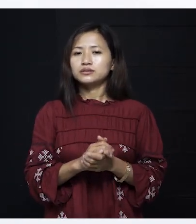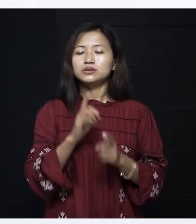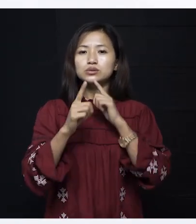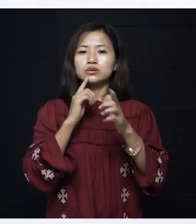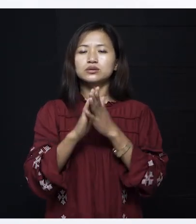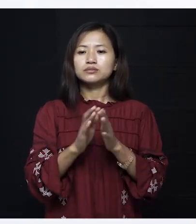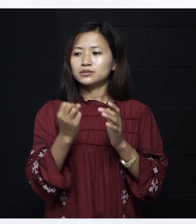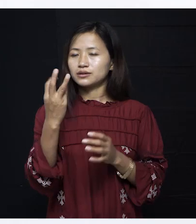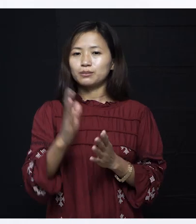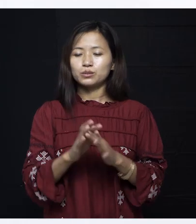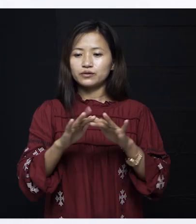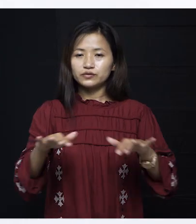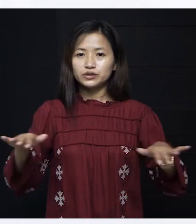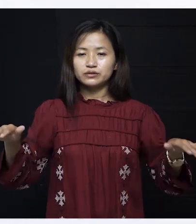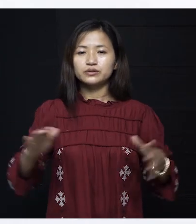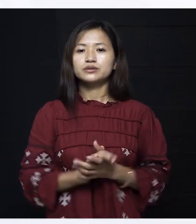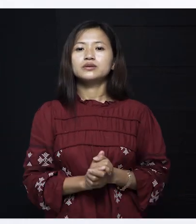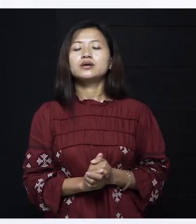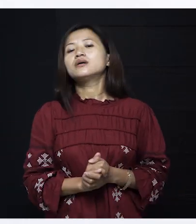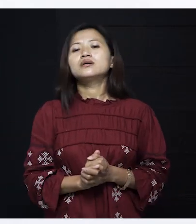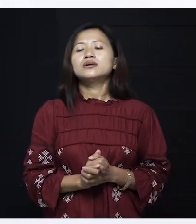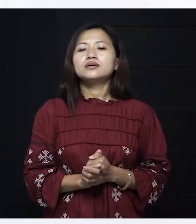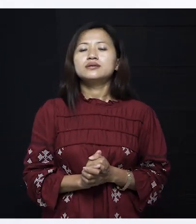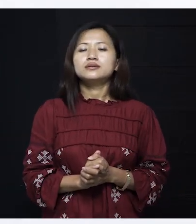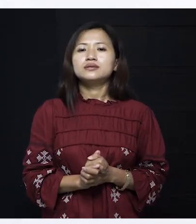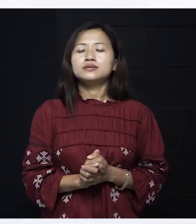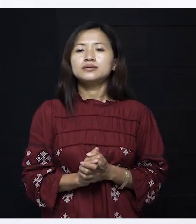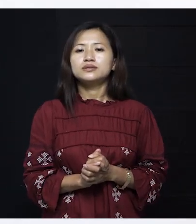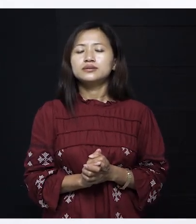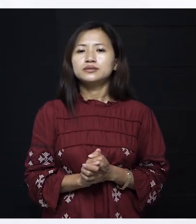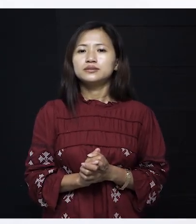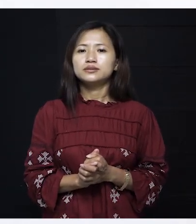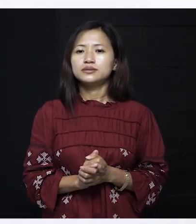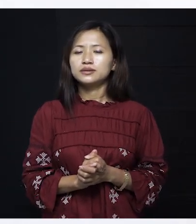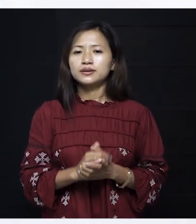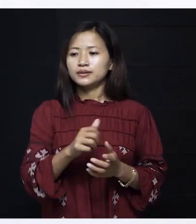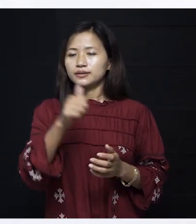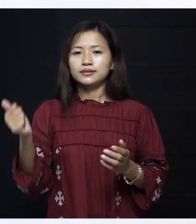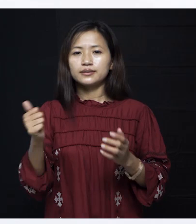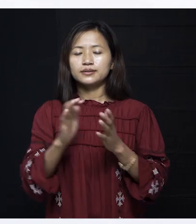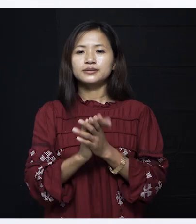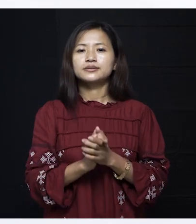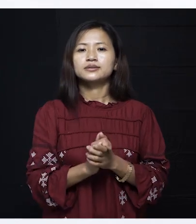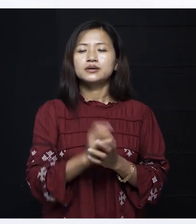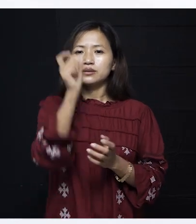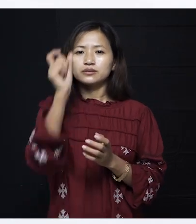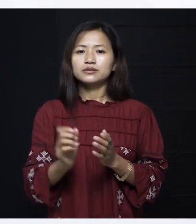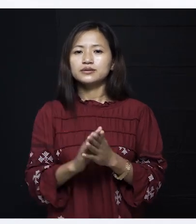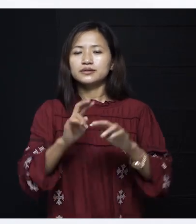talking about the number of children being born, okay? And this birth rate, in other words, it is also called as